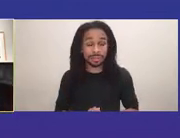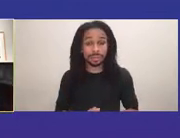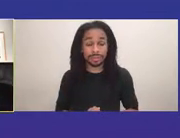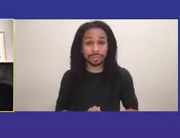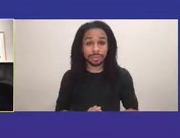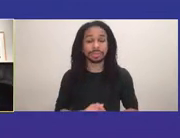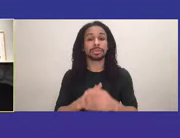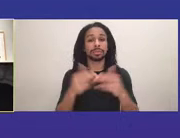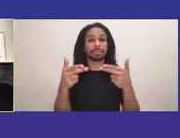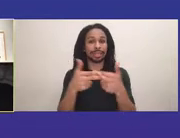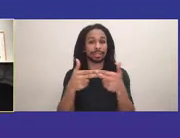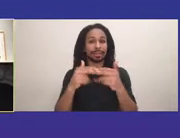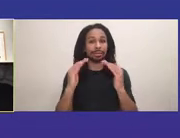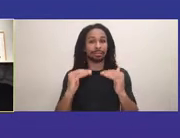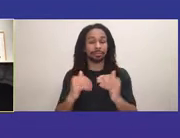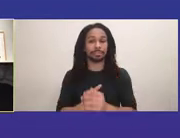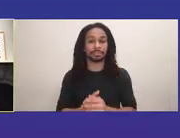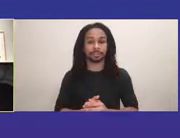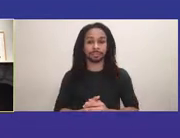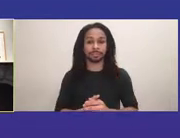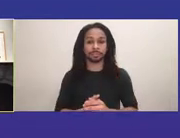Next slide.